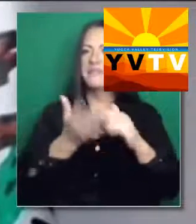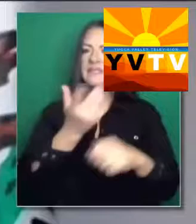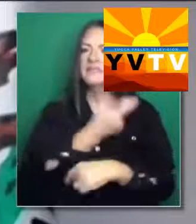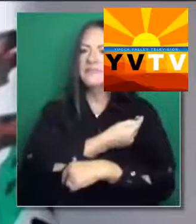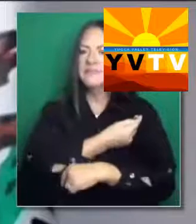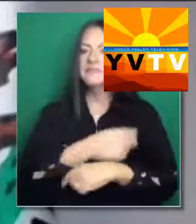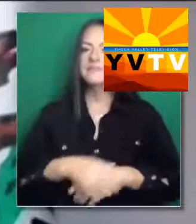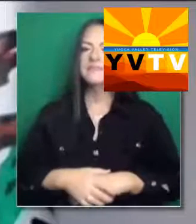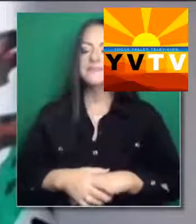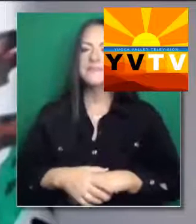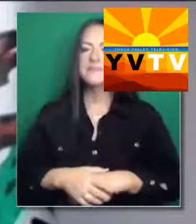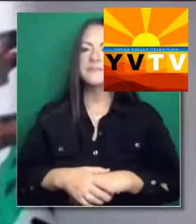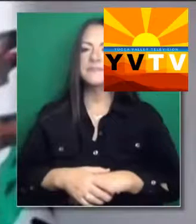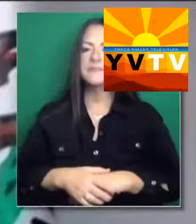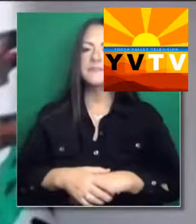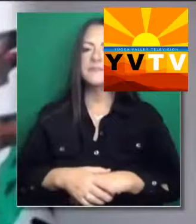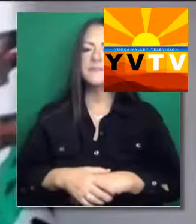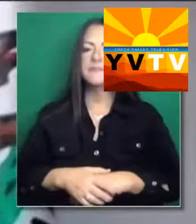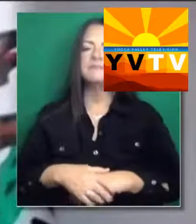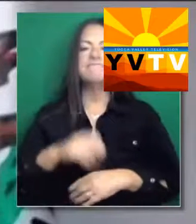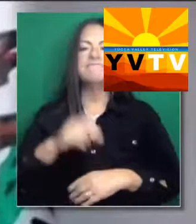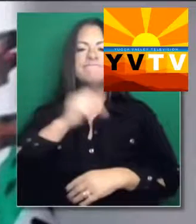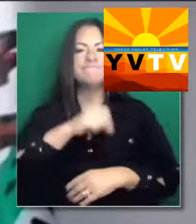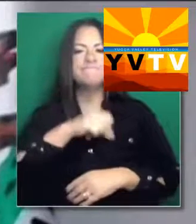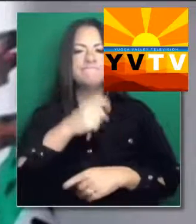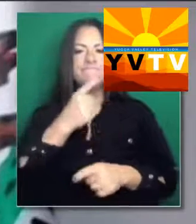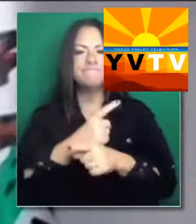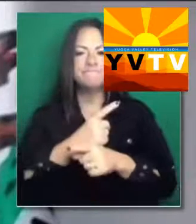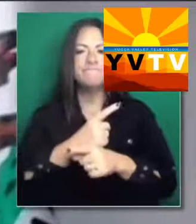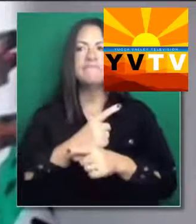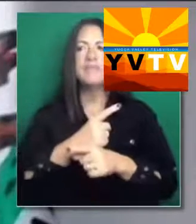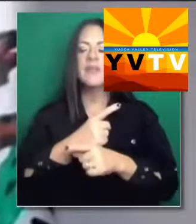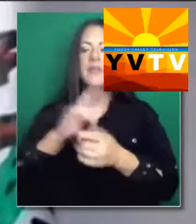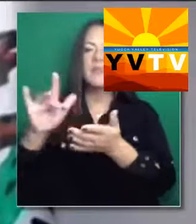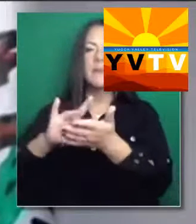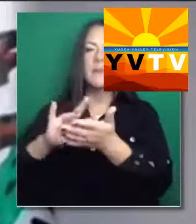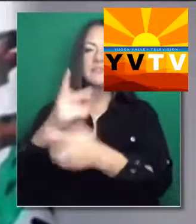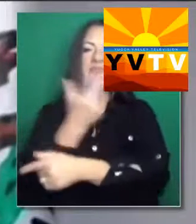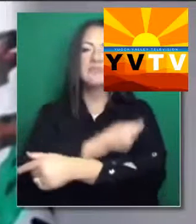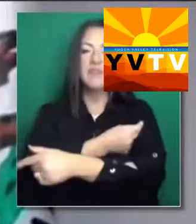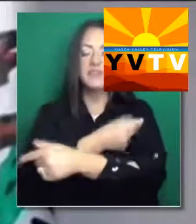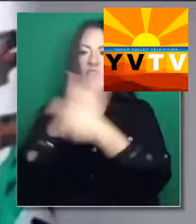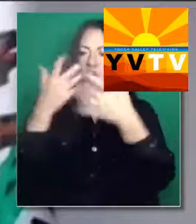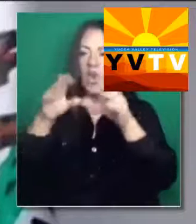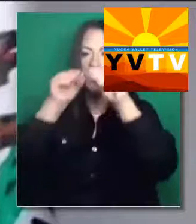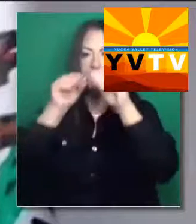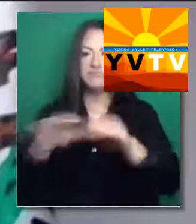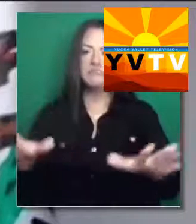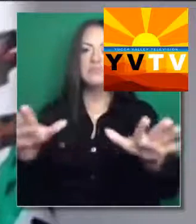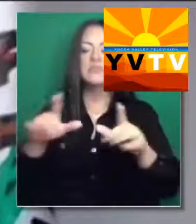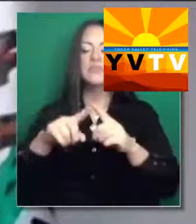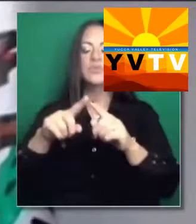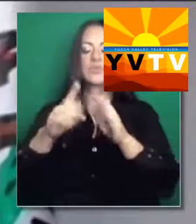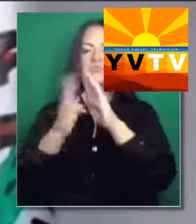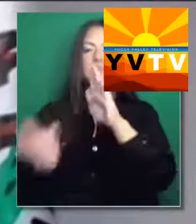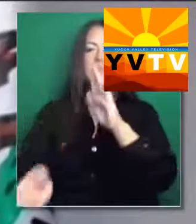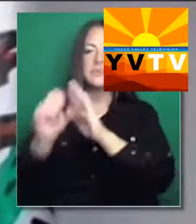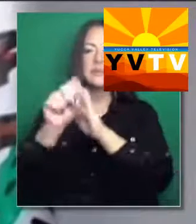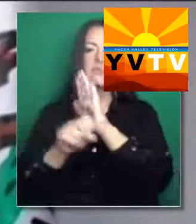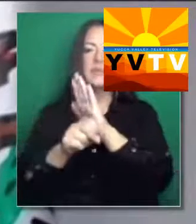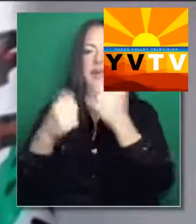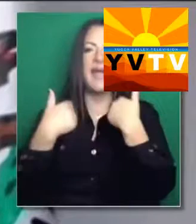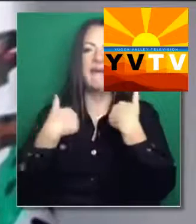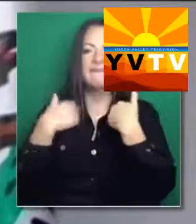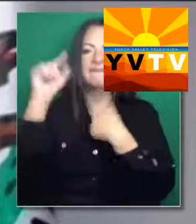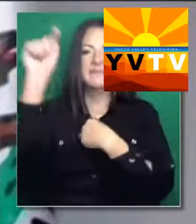Yeah, Governor, they are throughout all the state. And one of the things, sort of getting back to the last answer as well, we